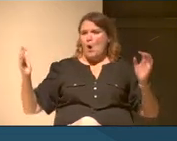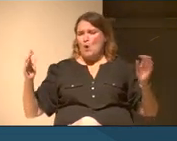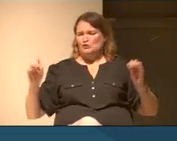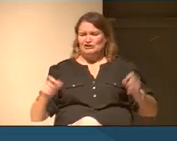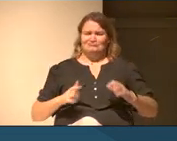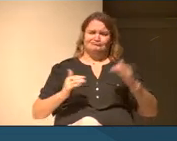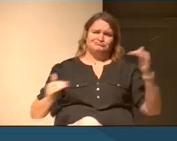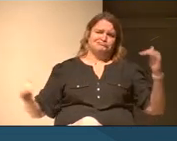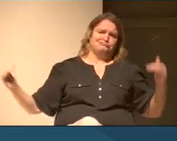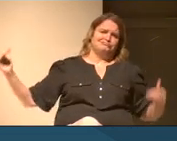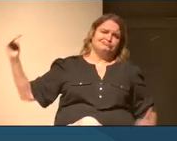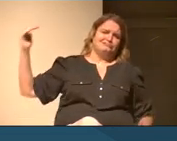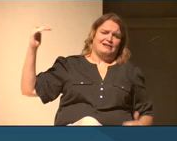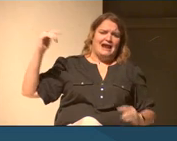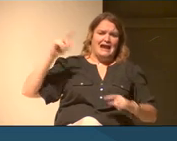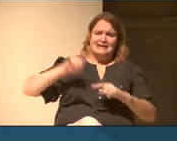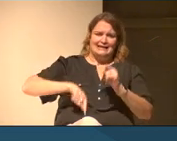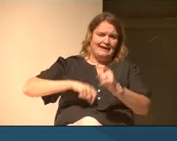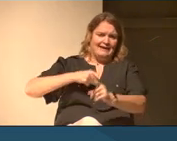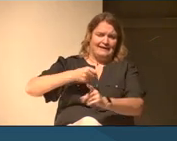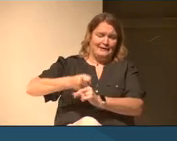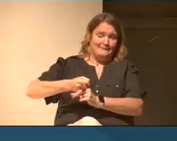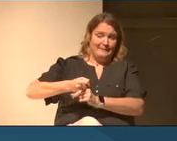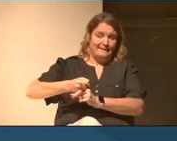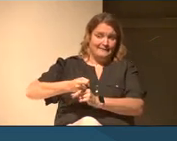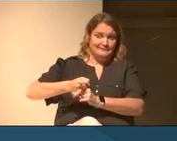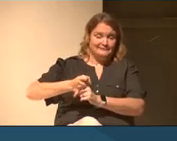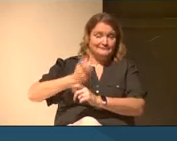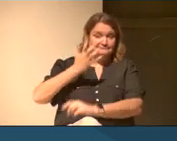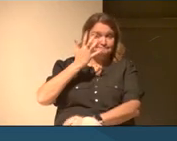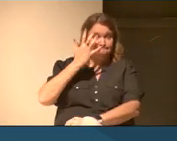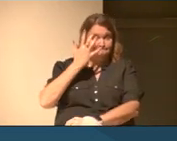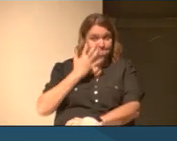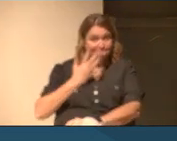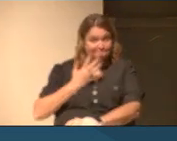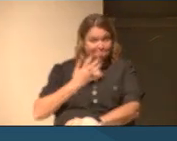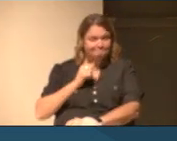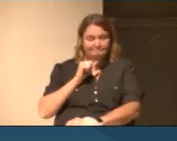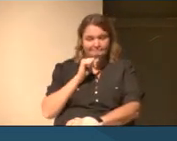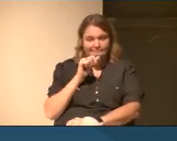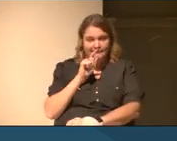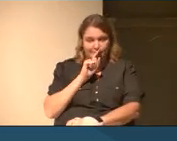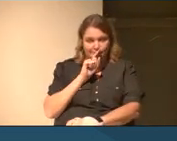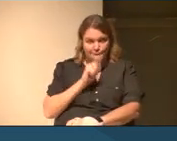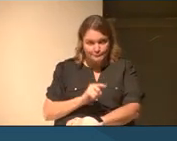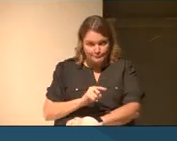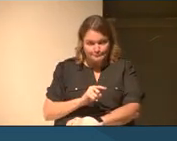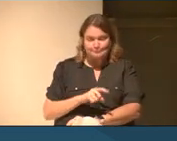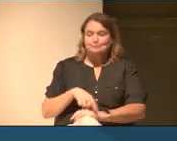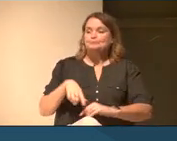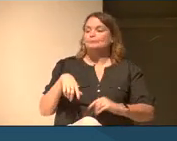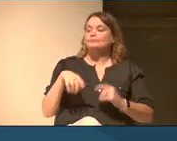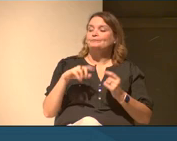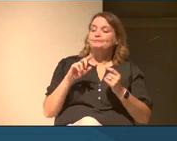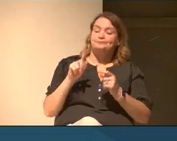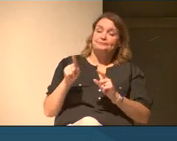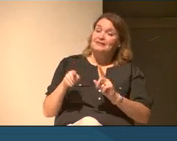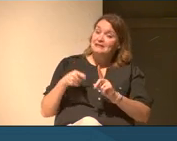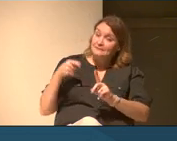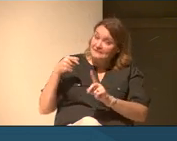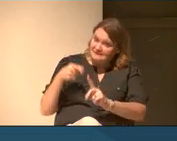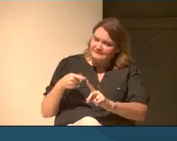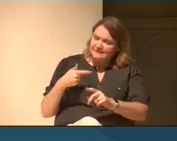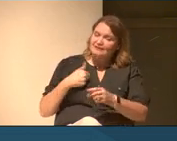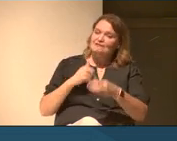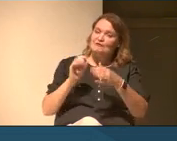all. Now, unfortunately, that has not turned out to be the case. And in particular, as has been mentioned a number of times